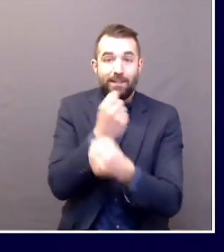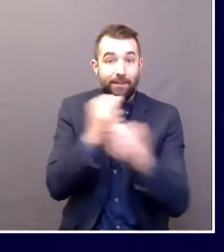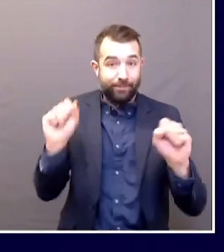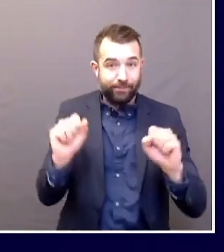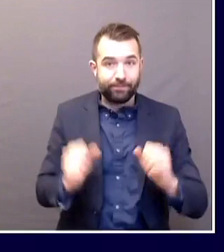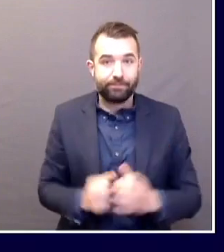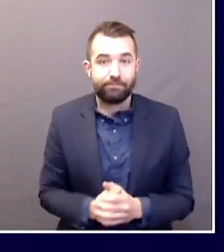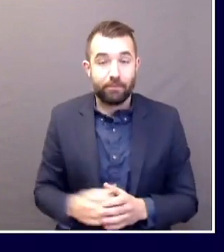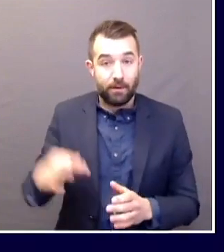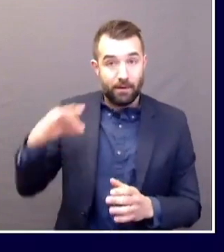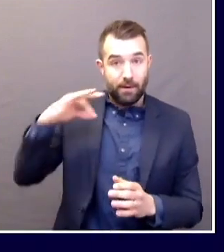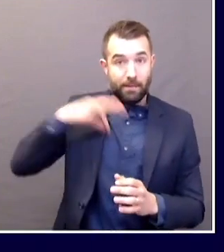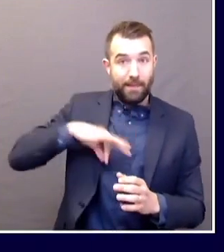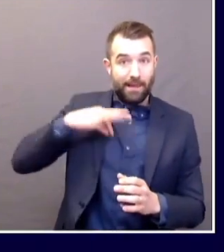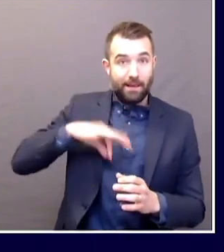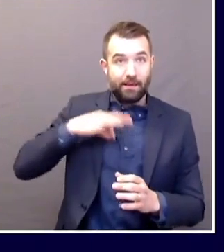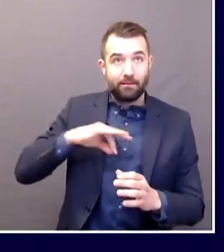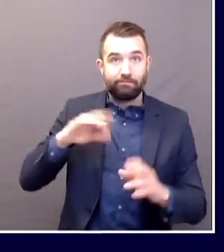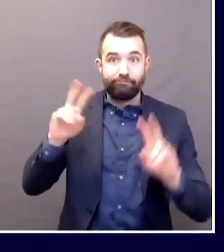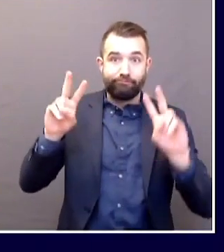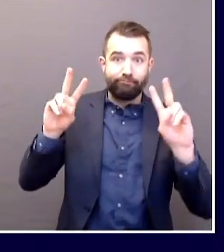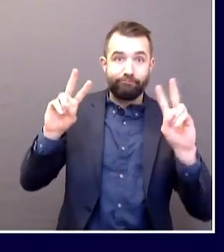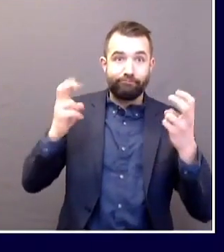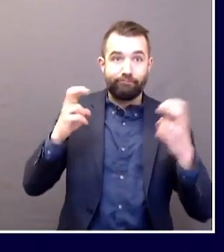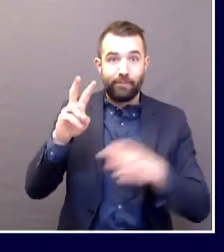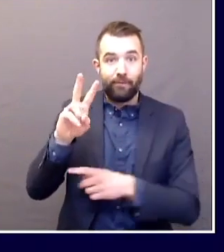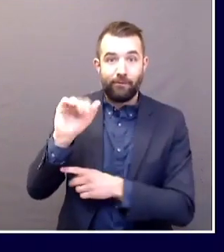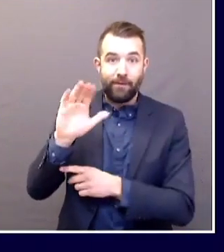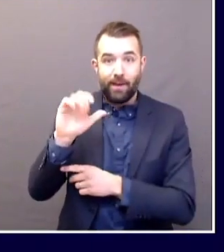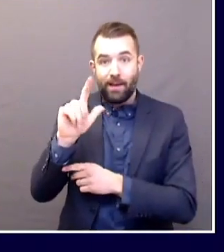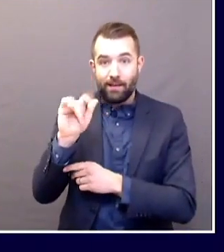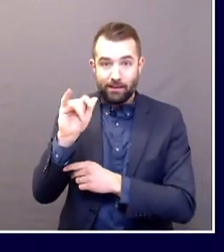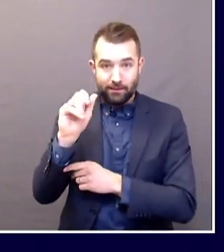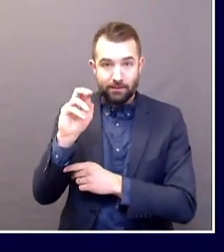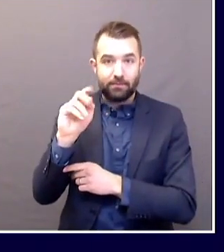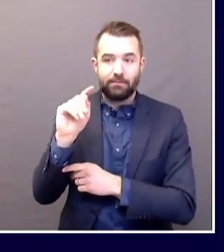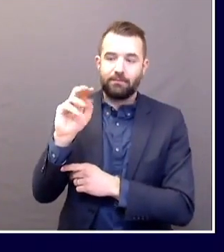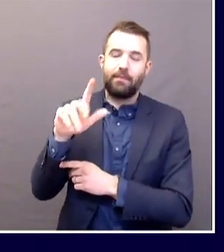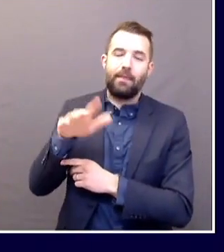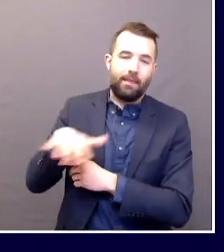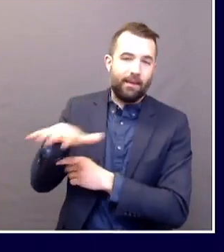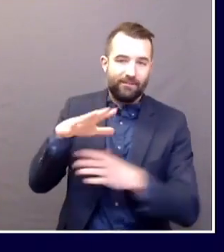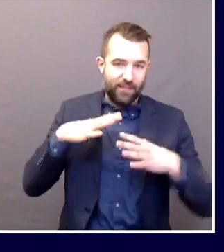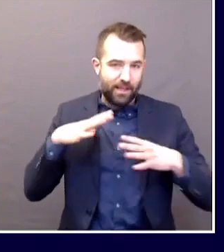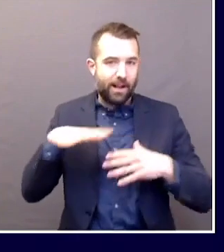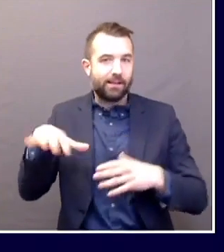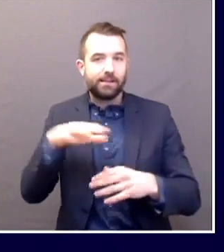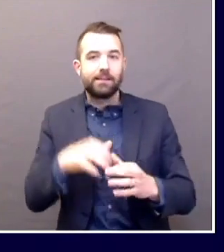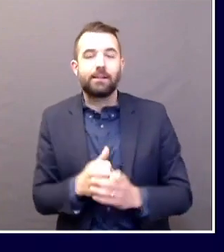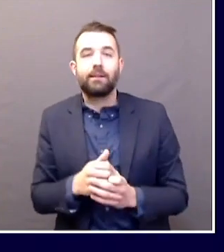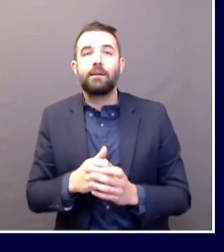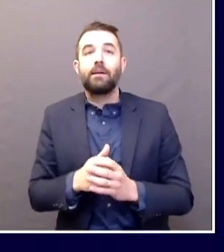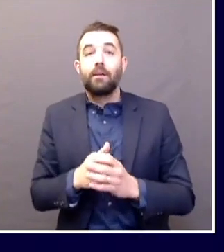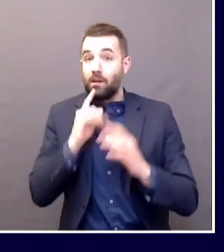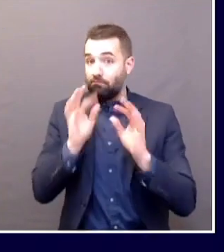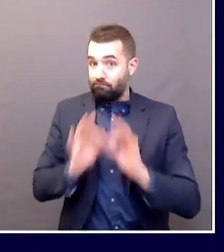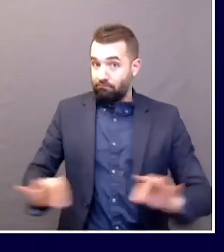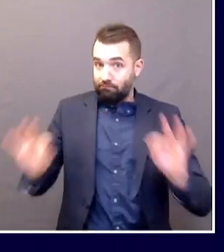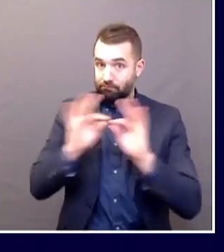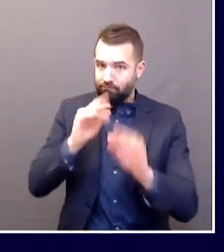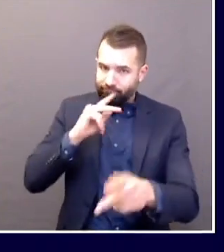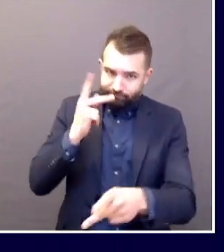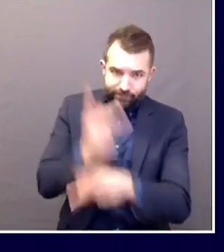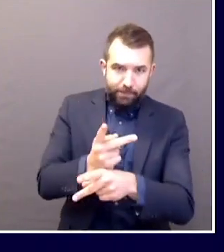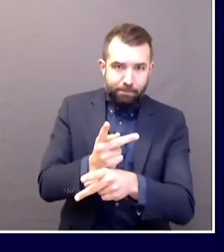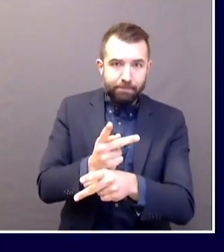wants them to be safe while they're here. And so I am unveiling today the Moving Maine Forward plan. This plan is our